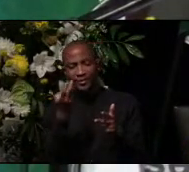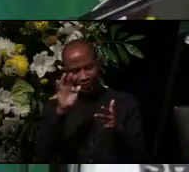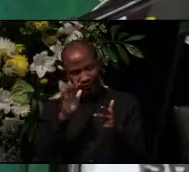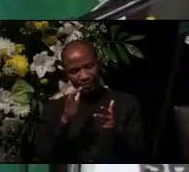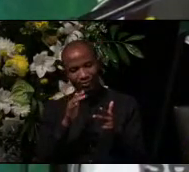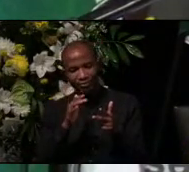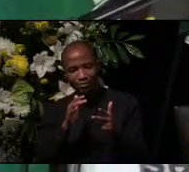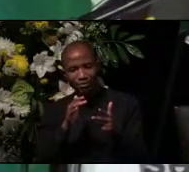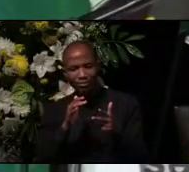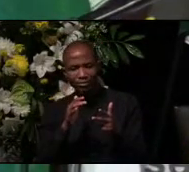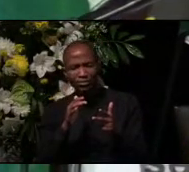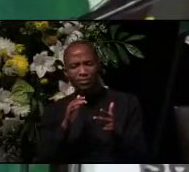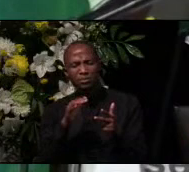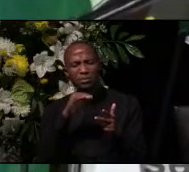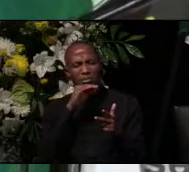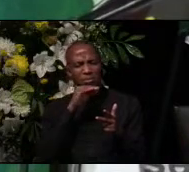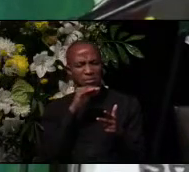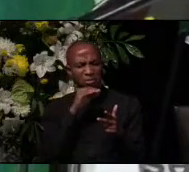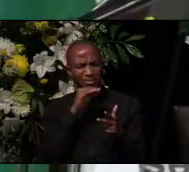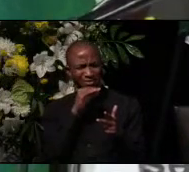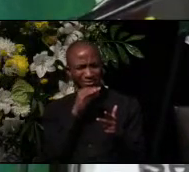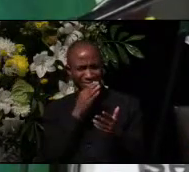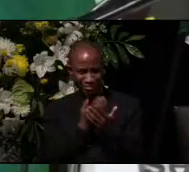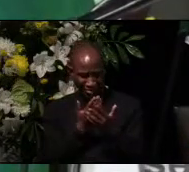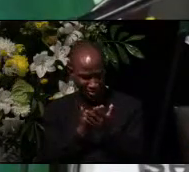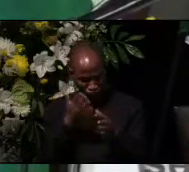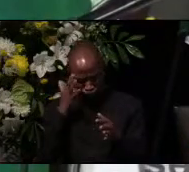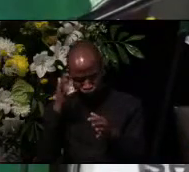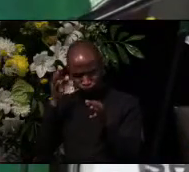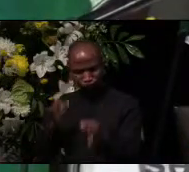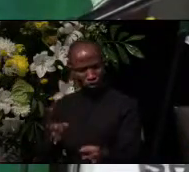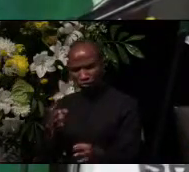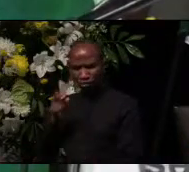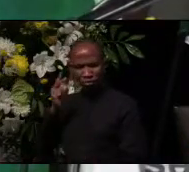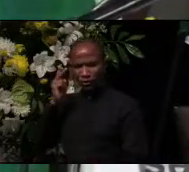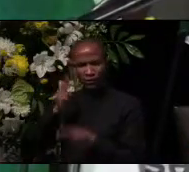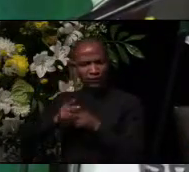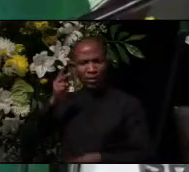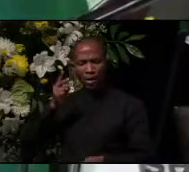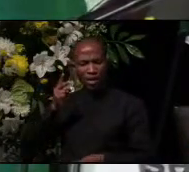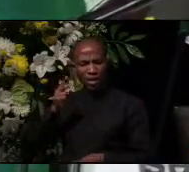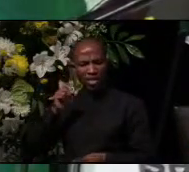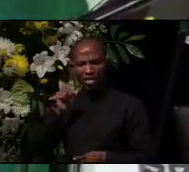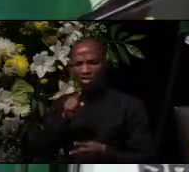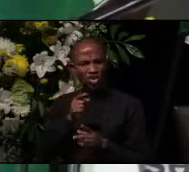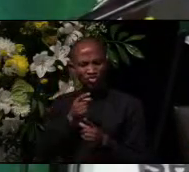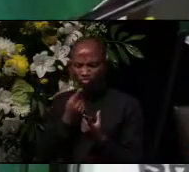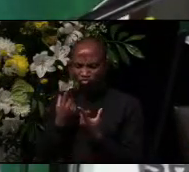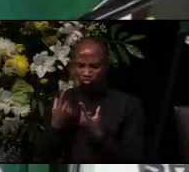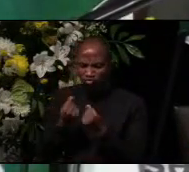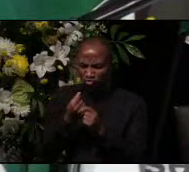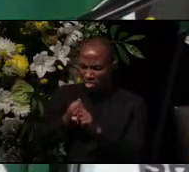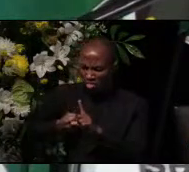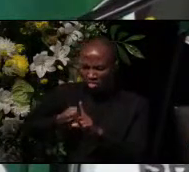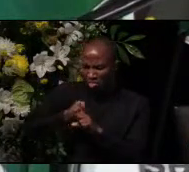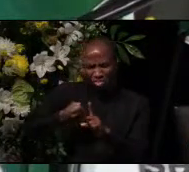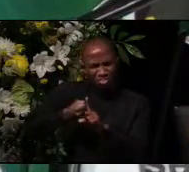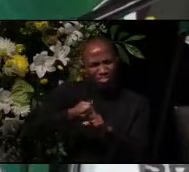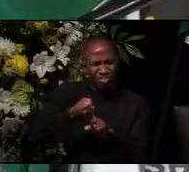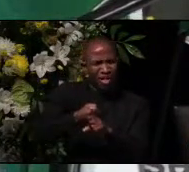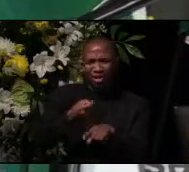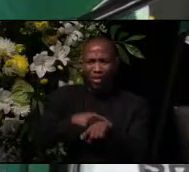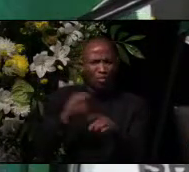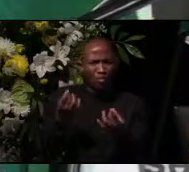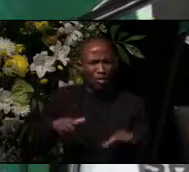they it doesn't make sense to say that this dispensation was a